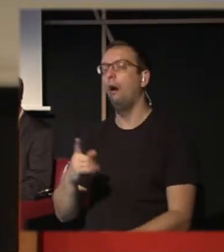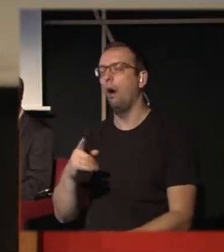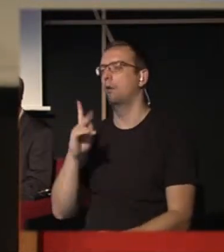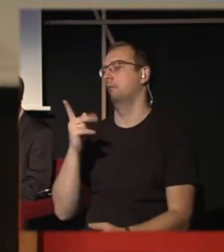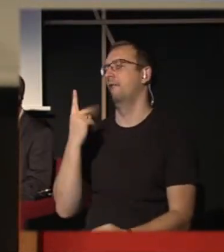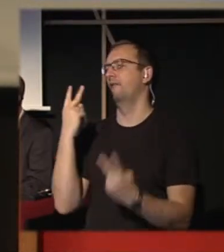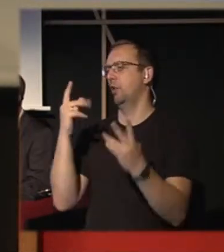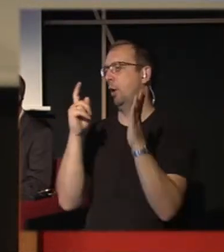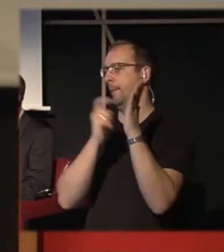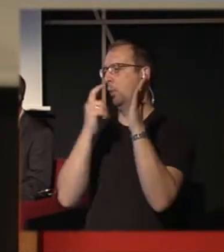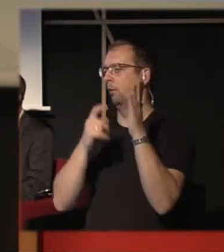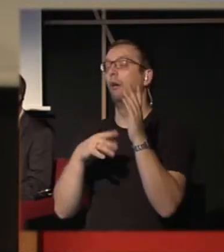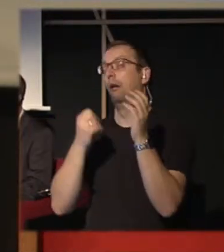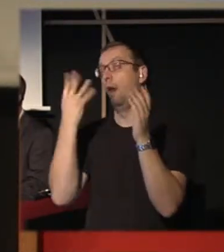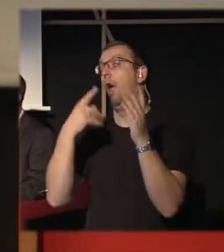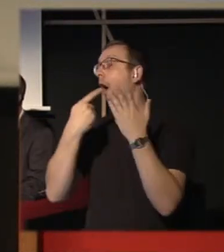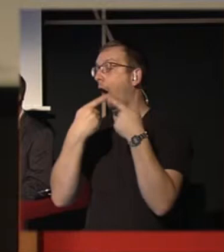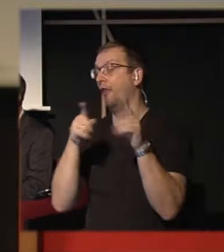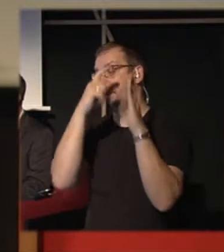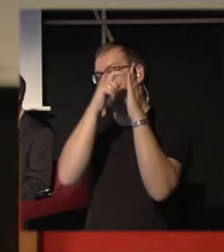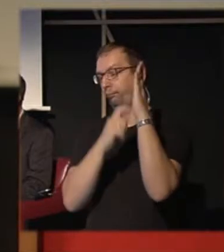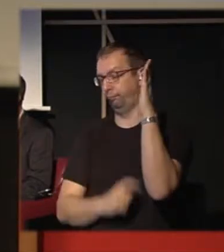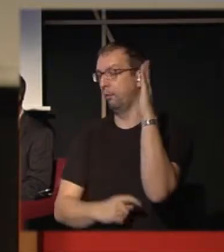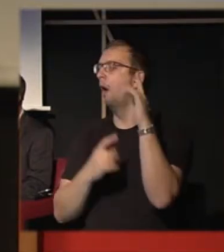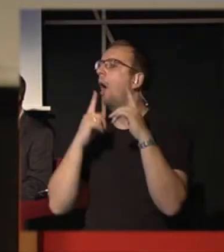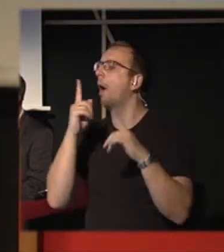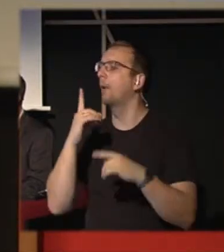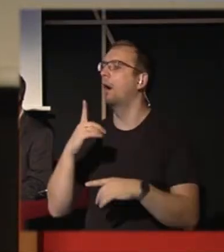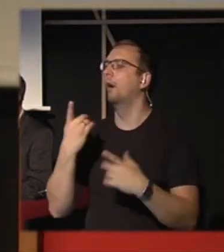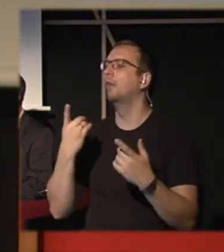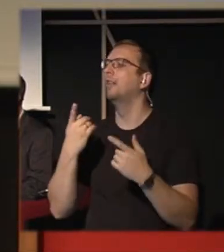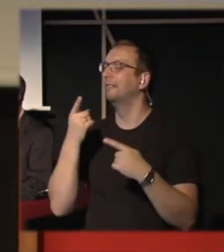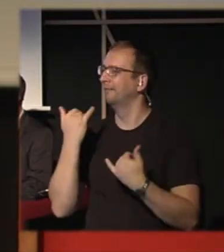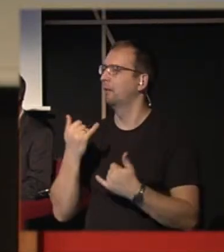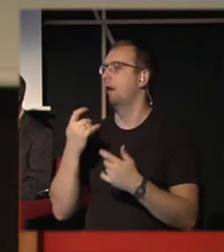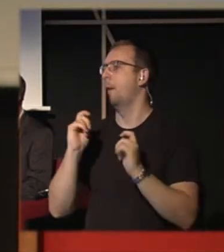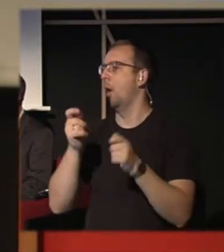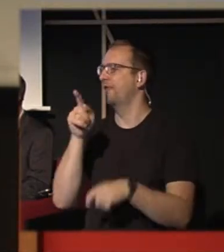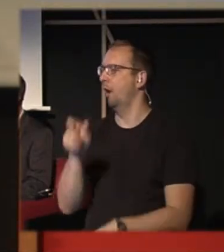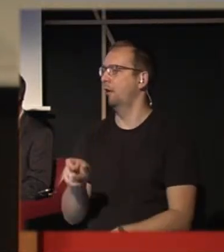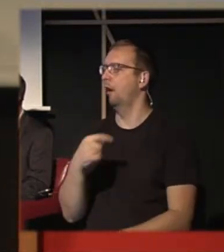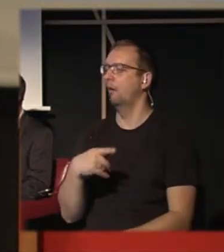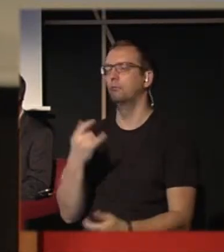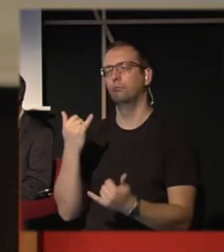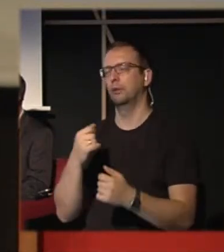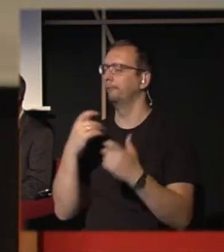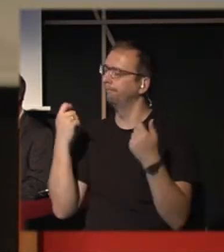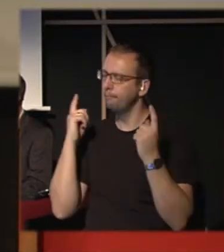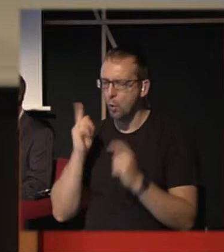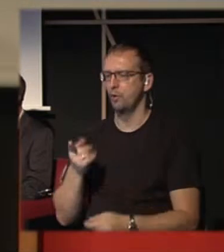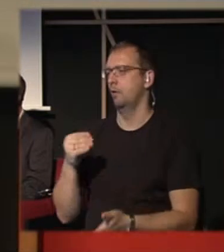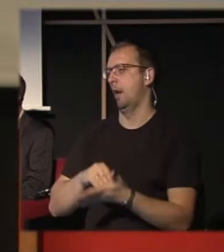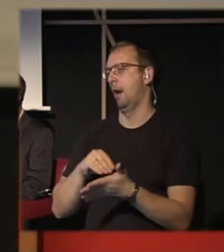DAO and other ones. Mandatory and part of the admission process to enter UEFA club competitions. So that